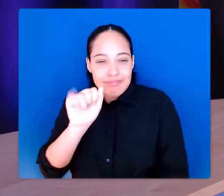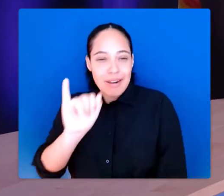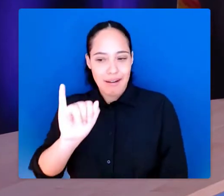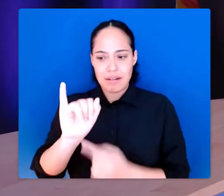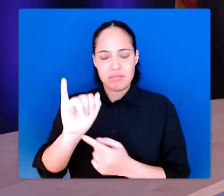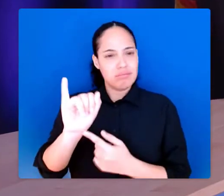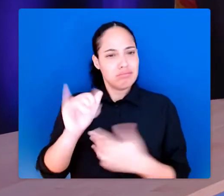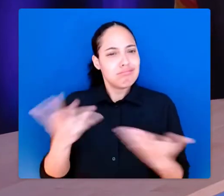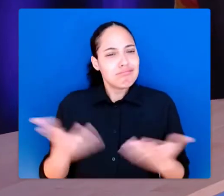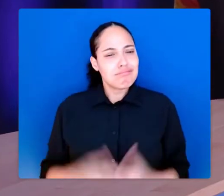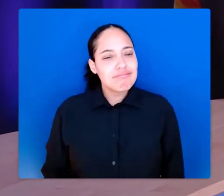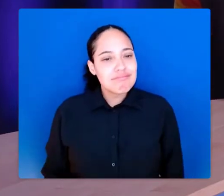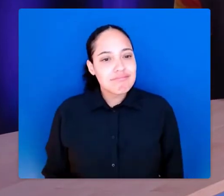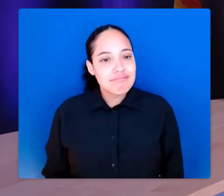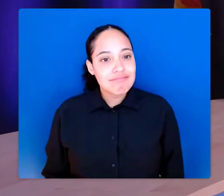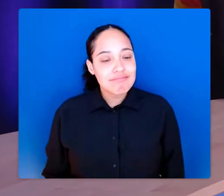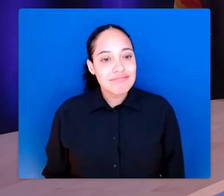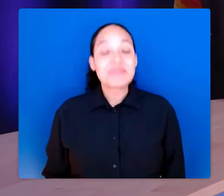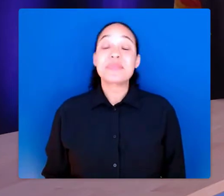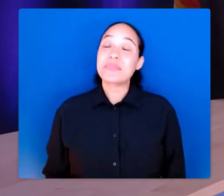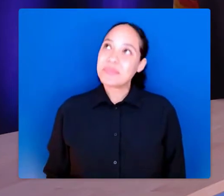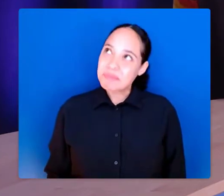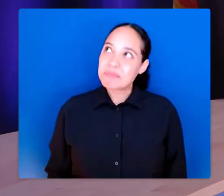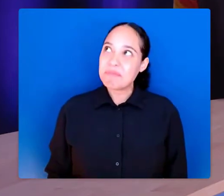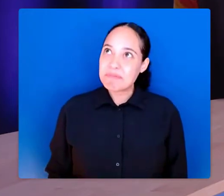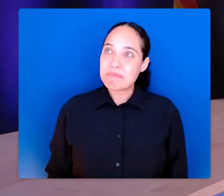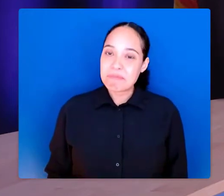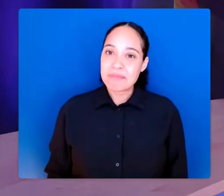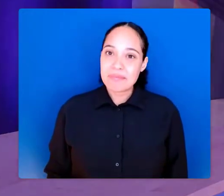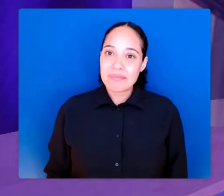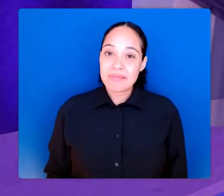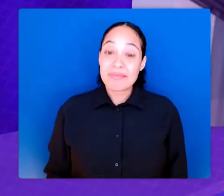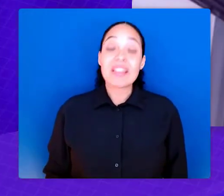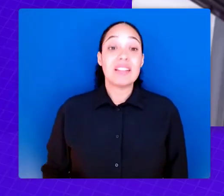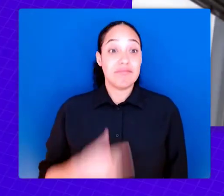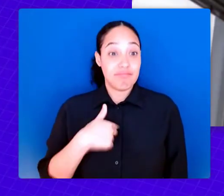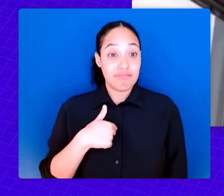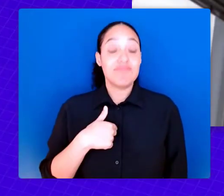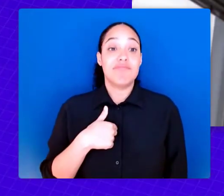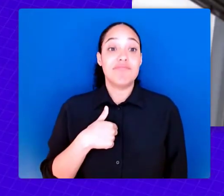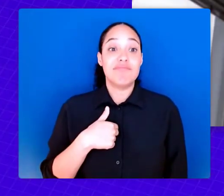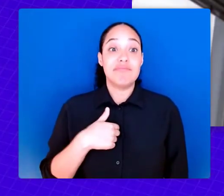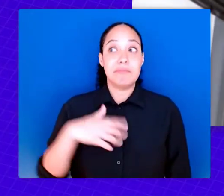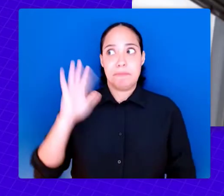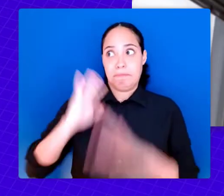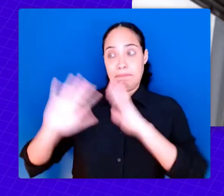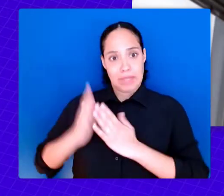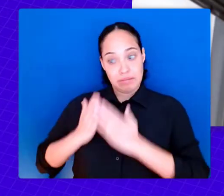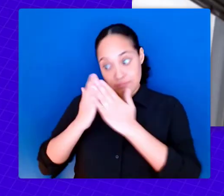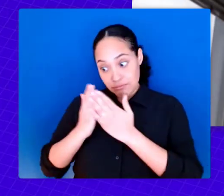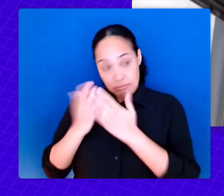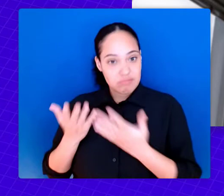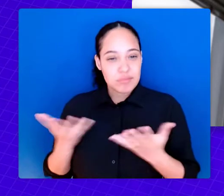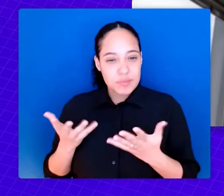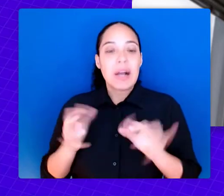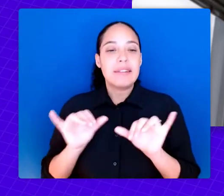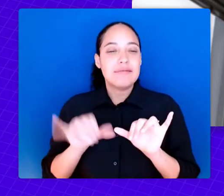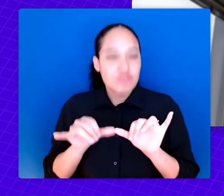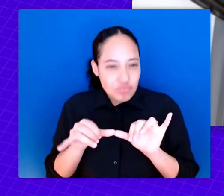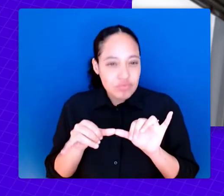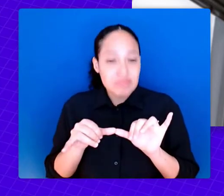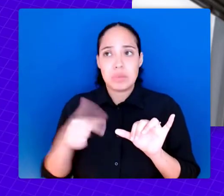AI. yeah, thank you so much for joining me. We actually know each other, I think, since the pandemic.